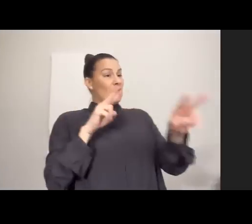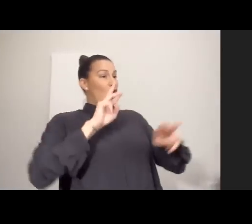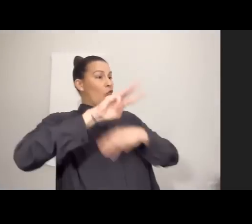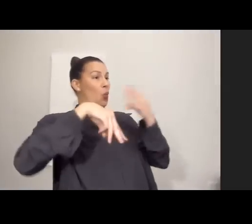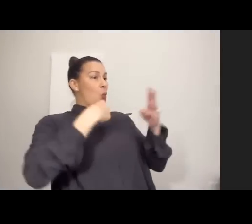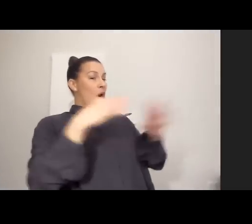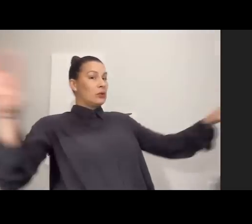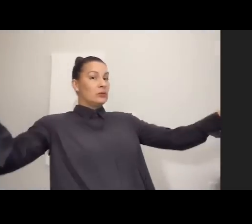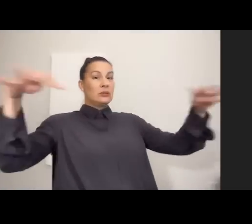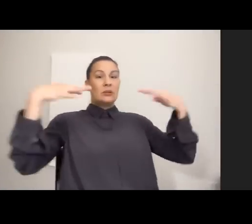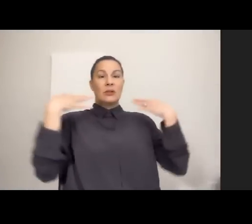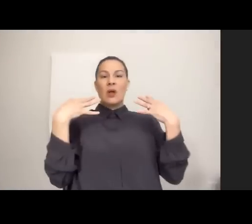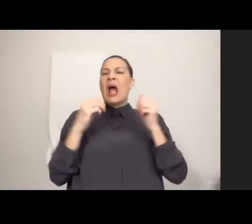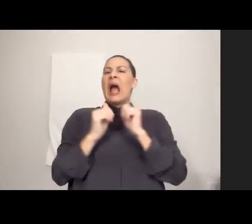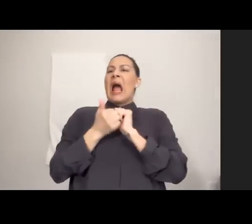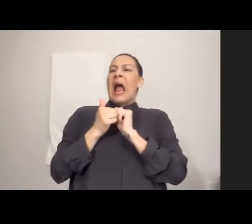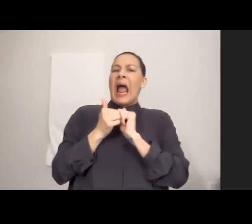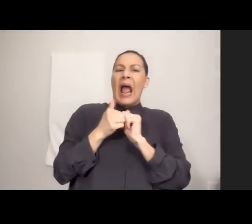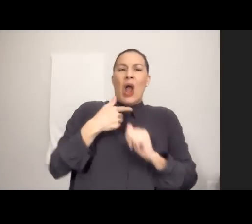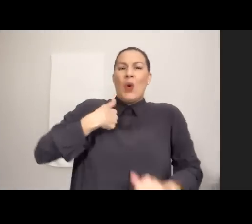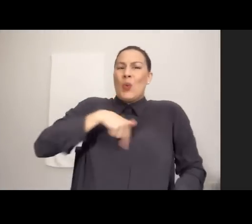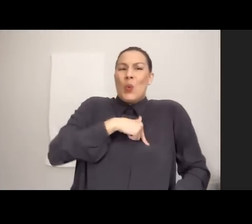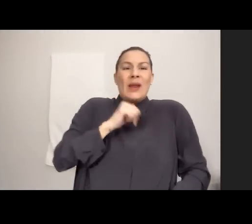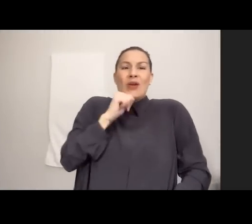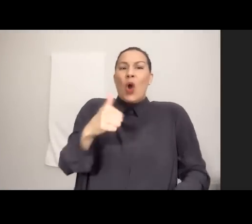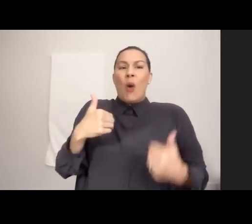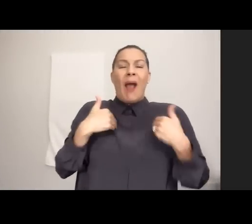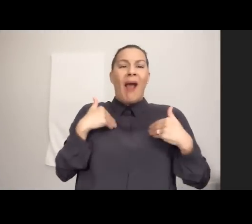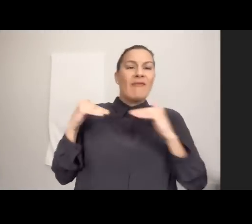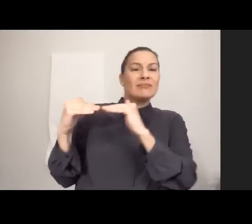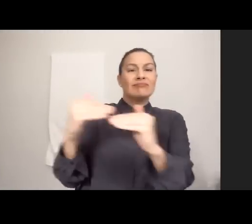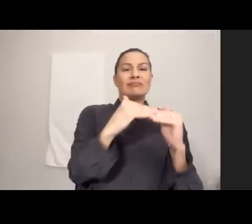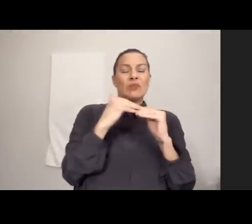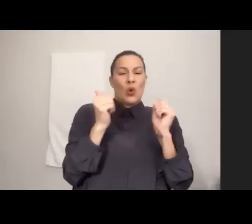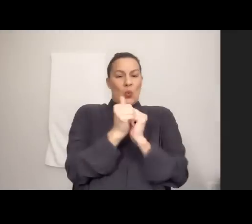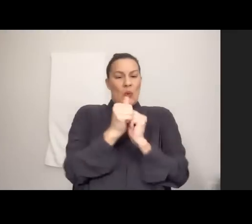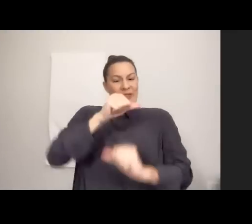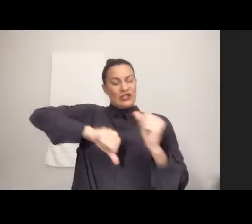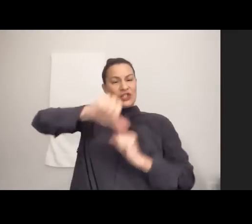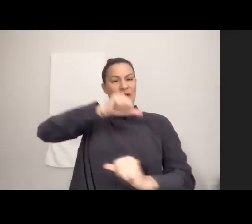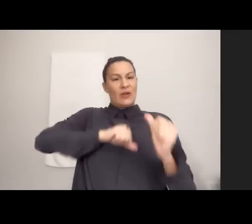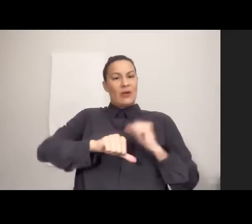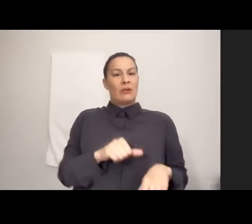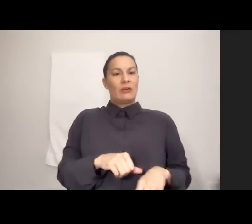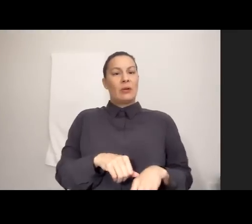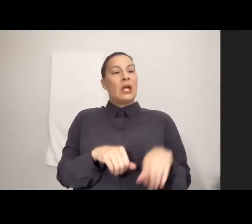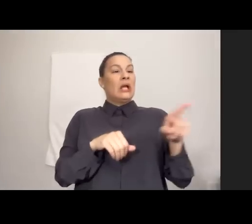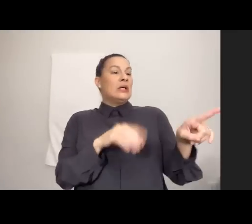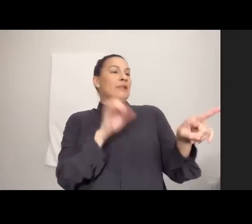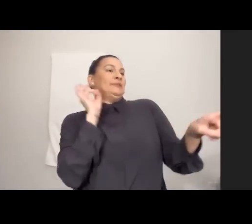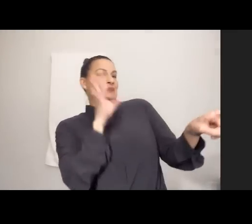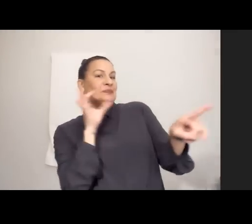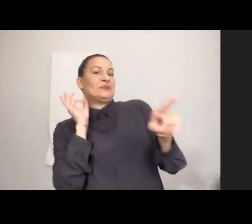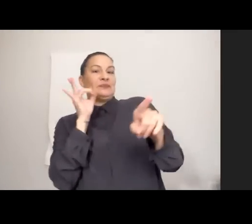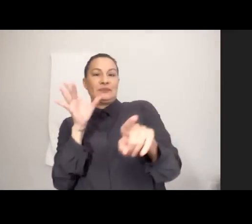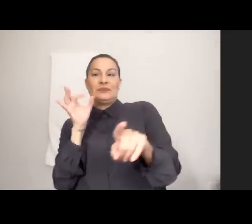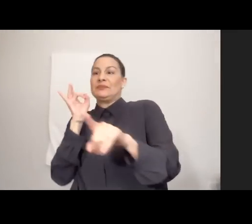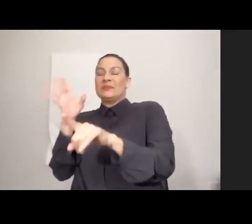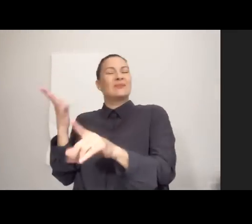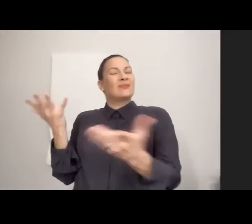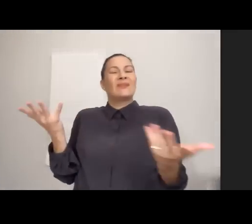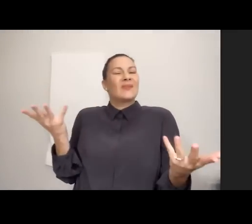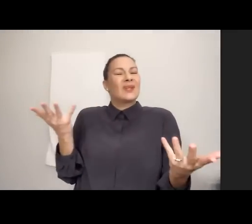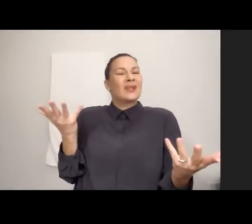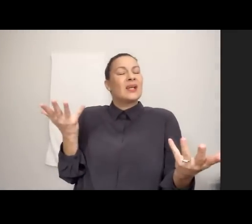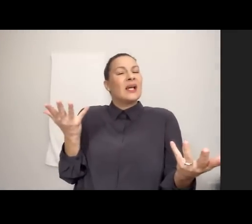unity within the brown and black trans community? Like this bitch hard, this bitch hard, this bitch hard. Like, come on. It's a struggle. We